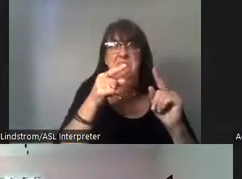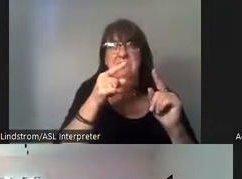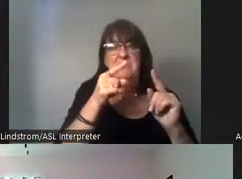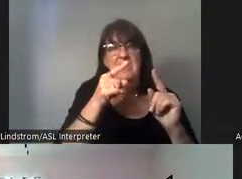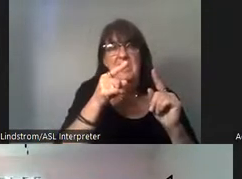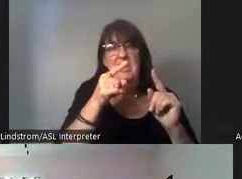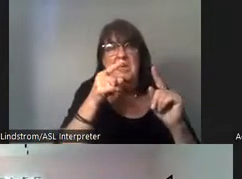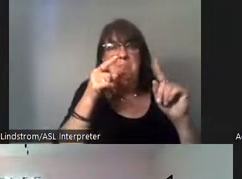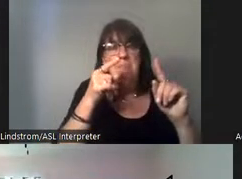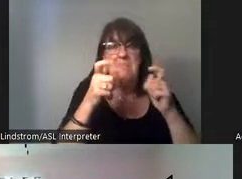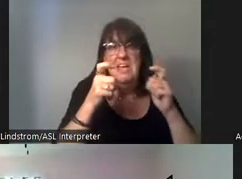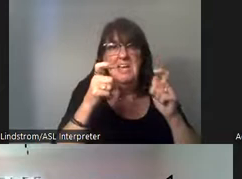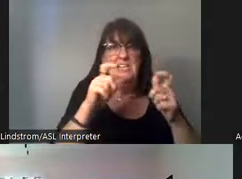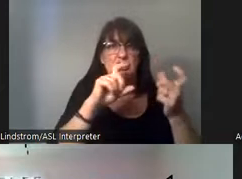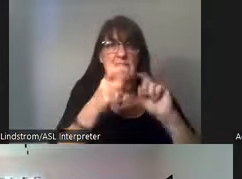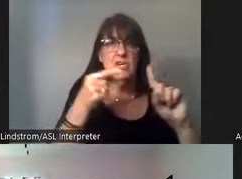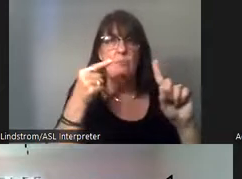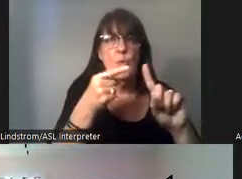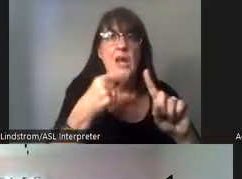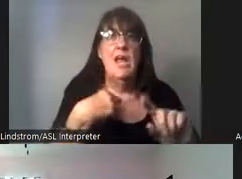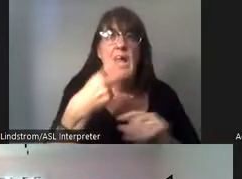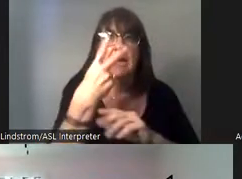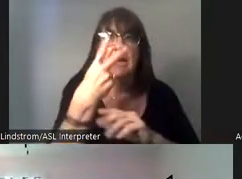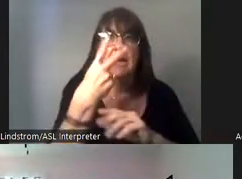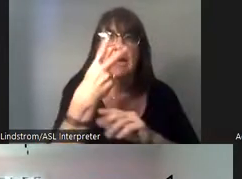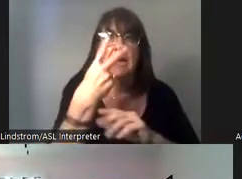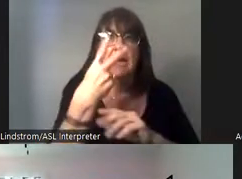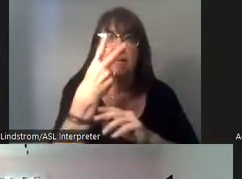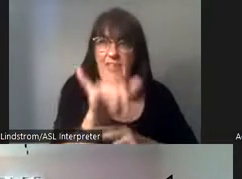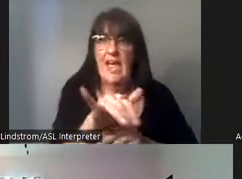I see it as something that will,